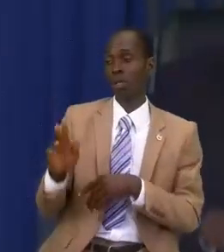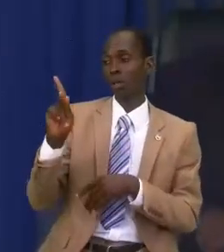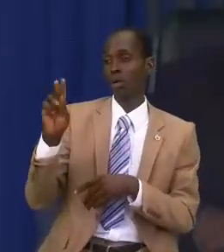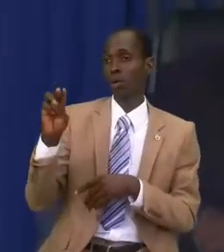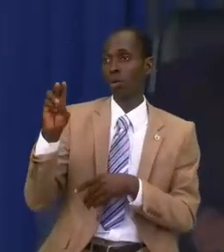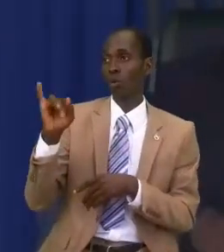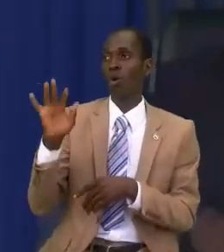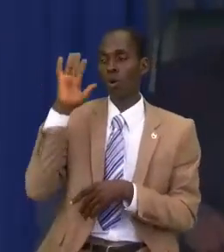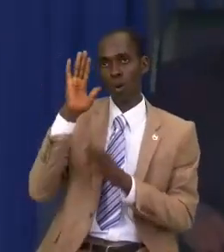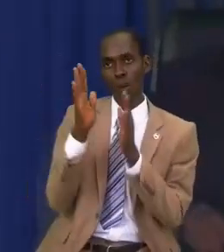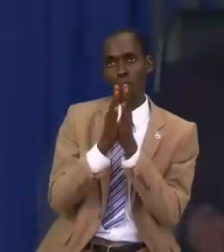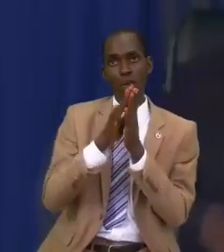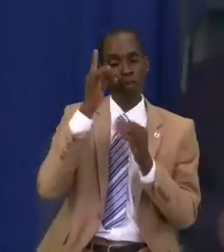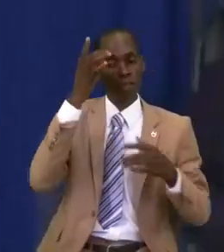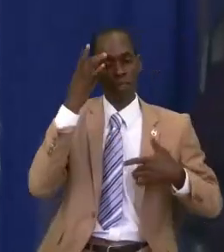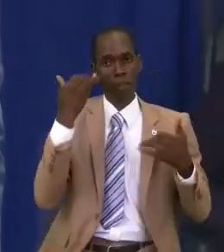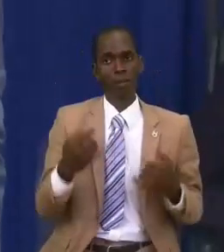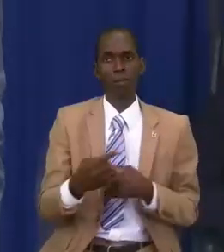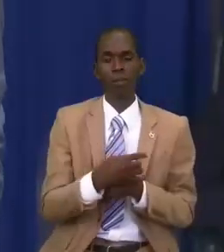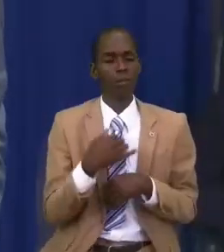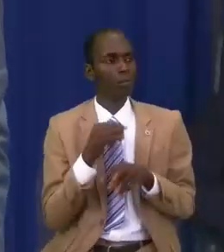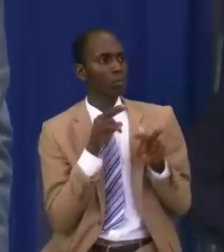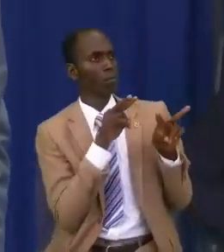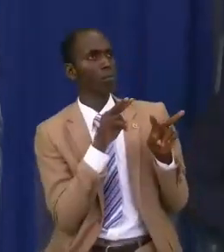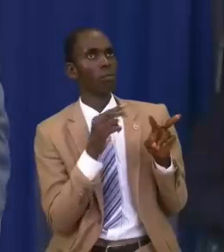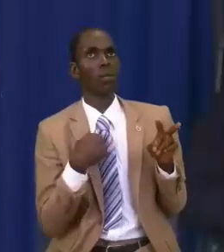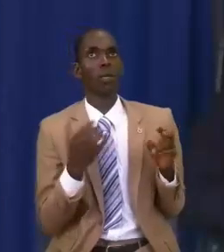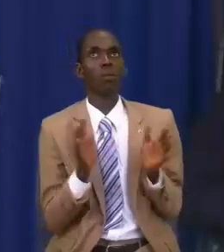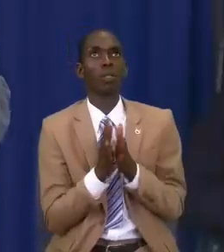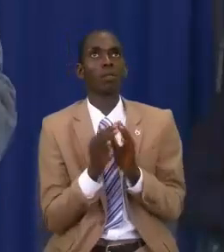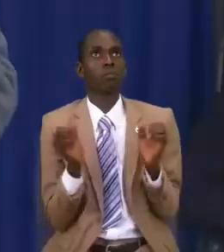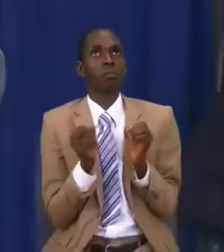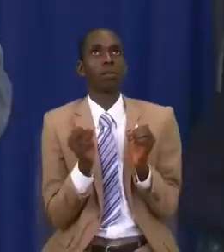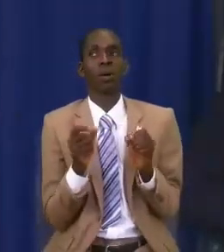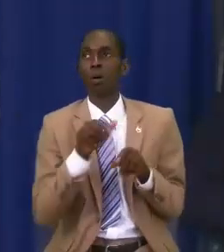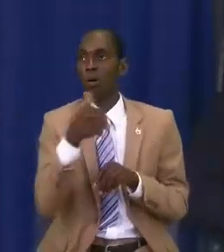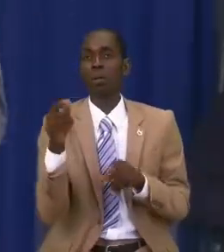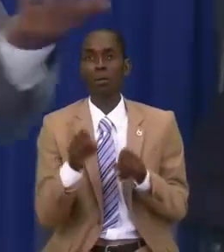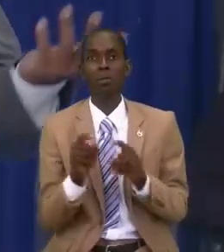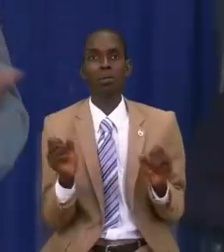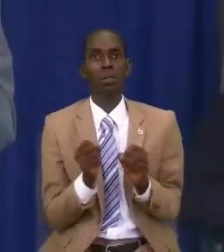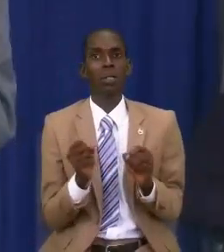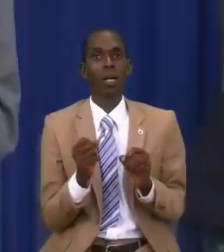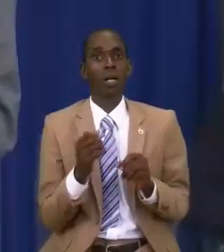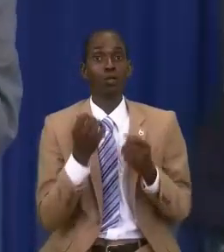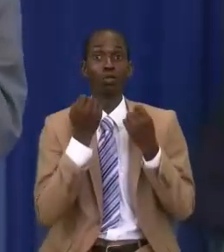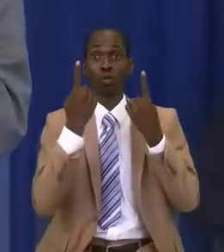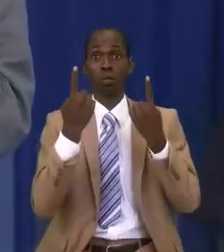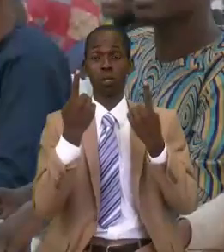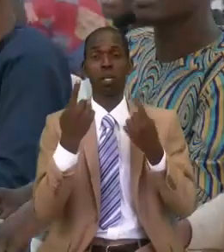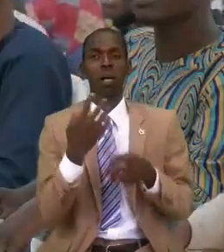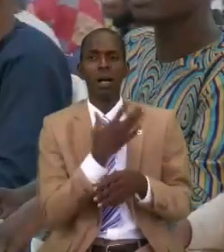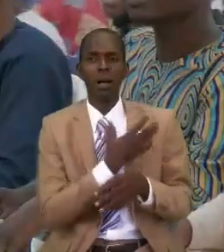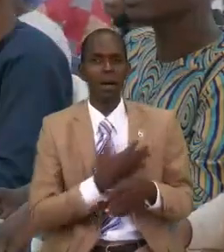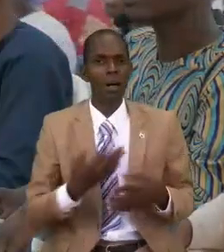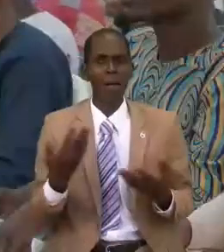shocked me as it shocked everybody. You are the evangelist. You came all the way from England. Why don't you do it yourself? But I had no choice. I